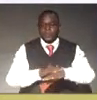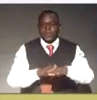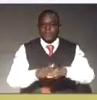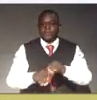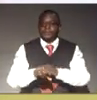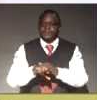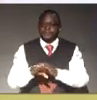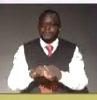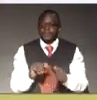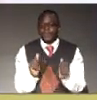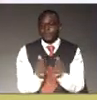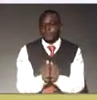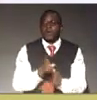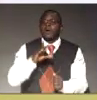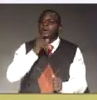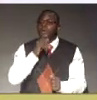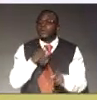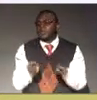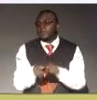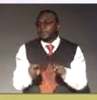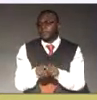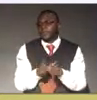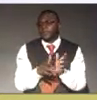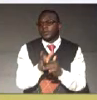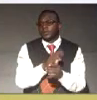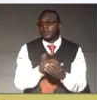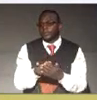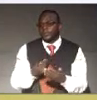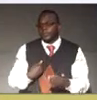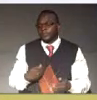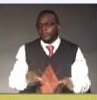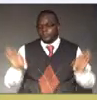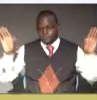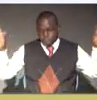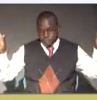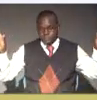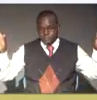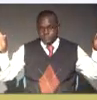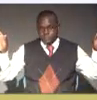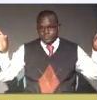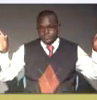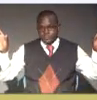feet of the 12 men, just as Jesus did before he was crucified.